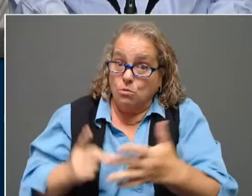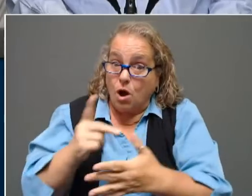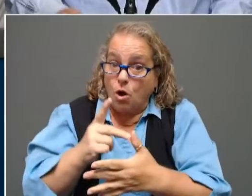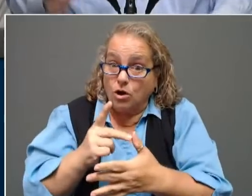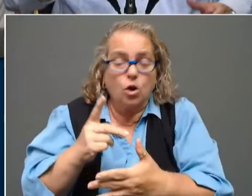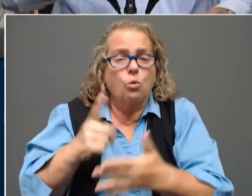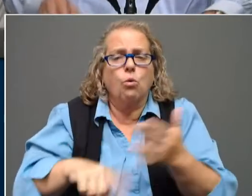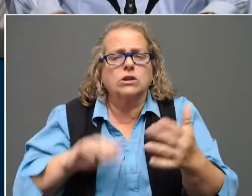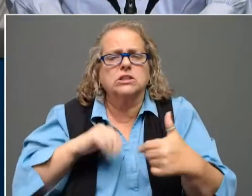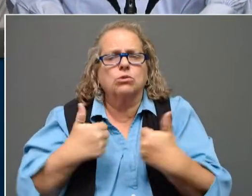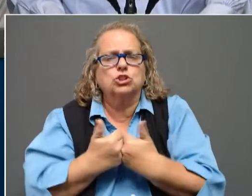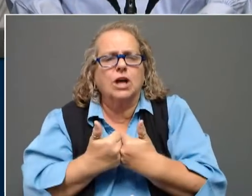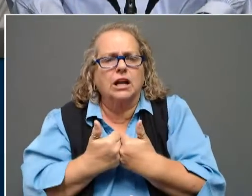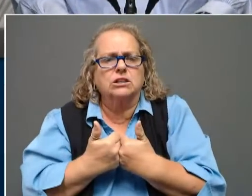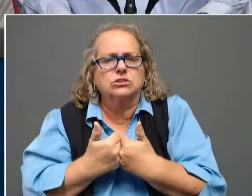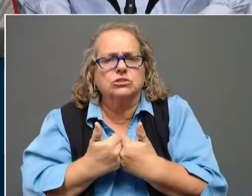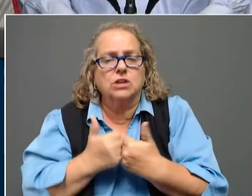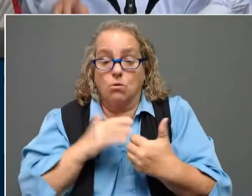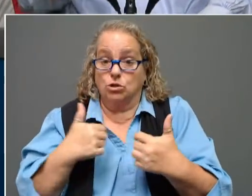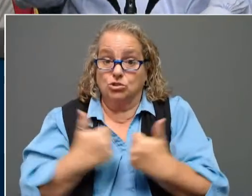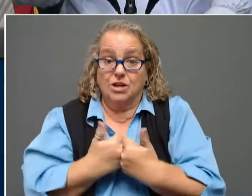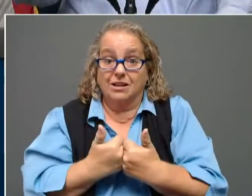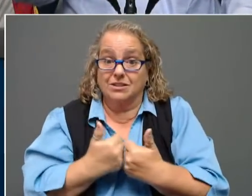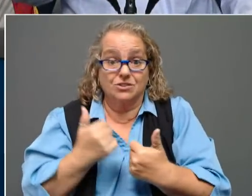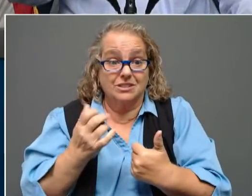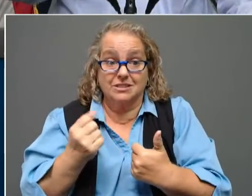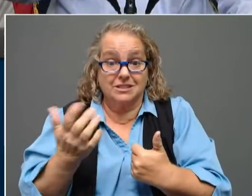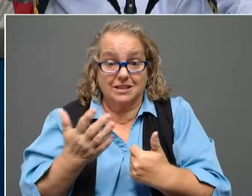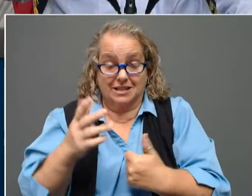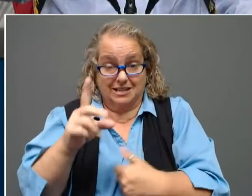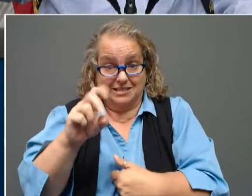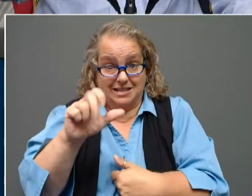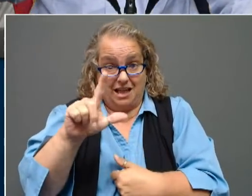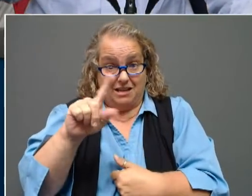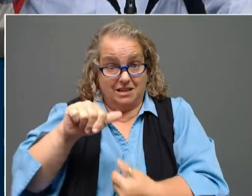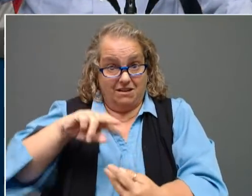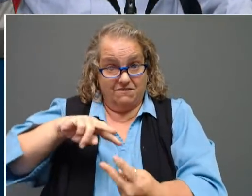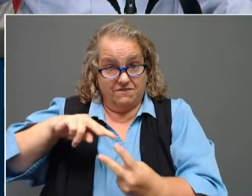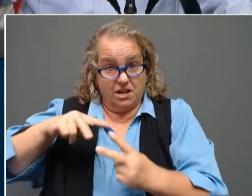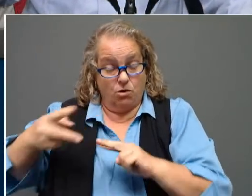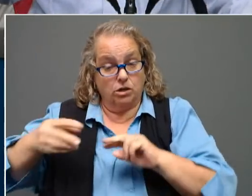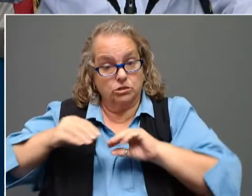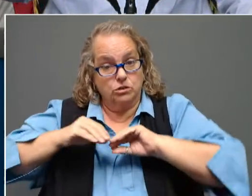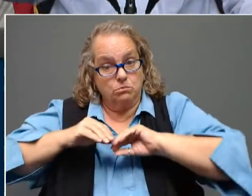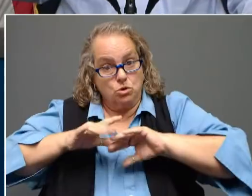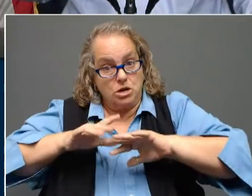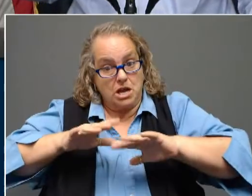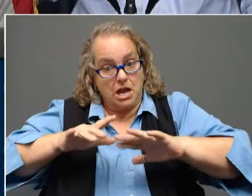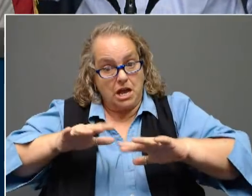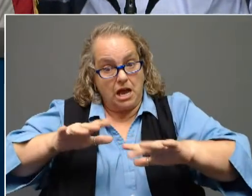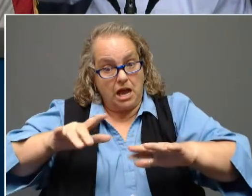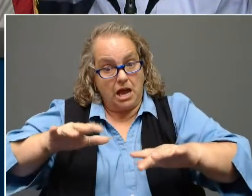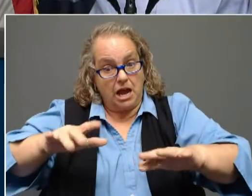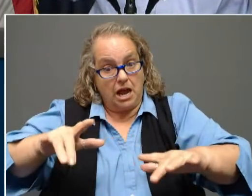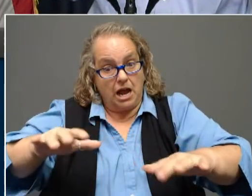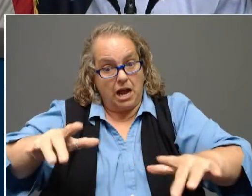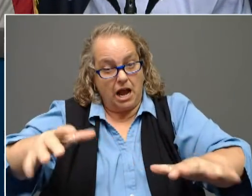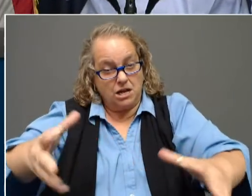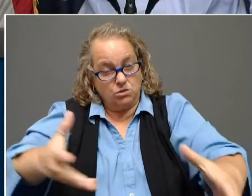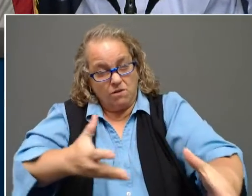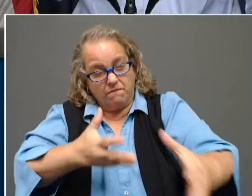challenge? Our challenge is that the Delta variant spreads so quickly that if we are not